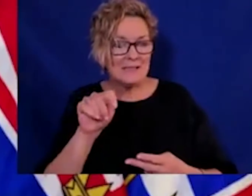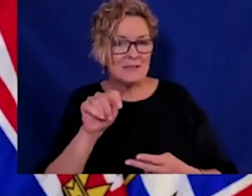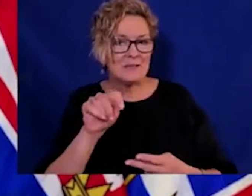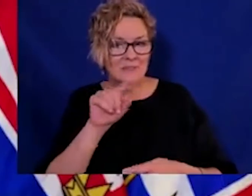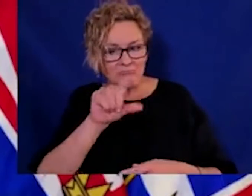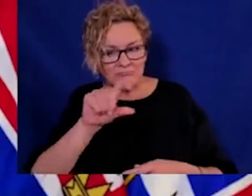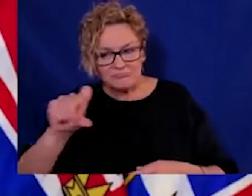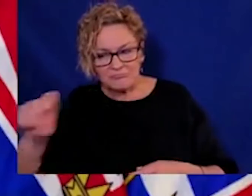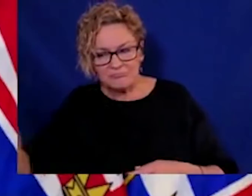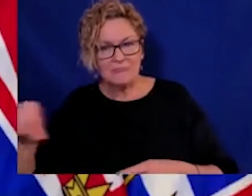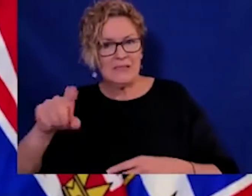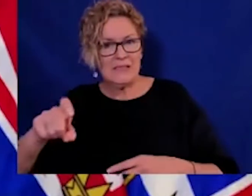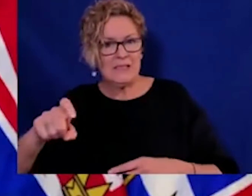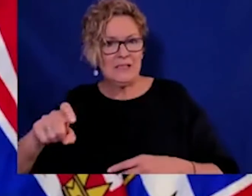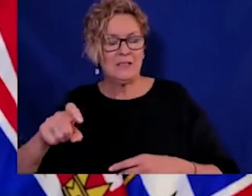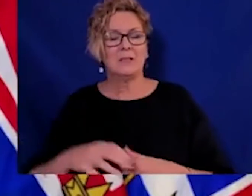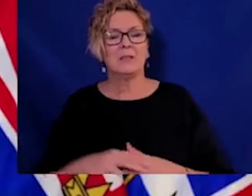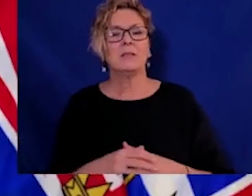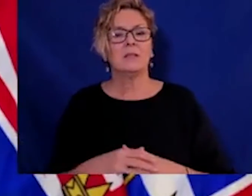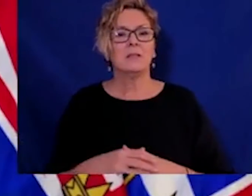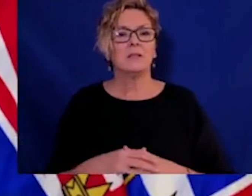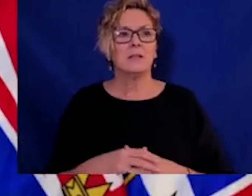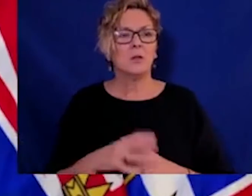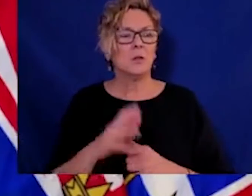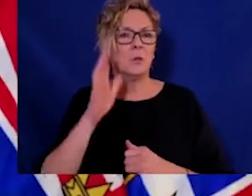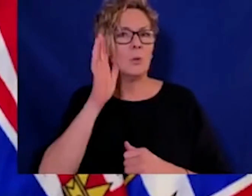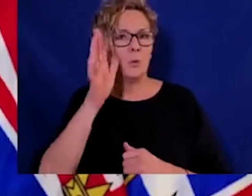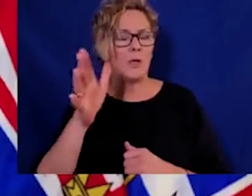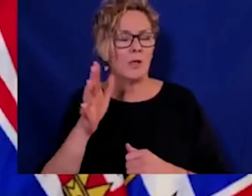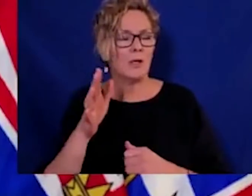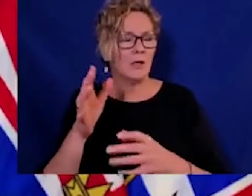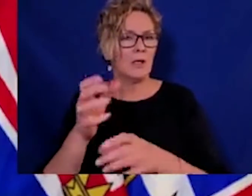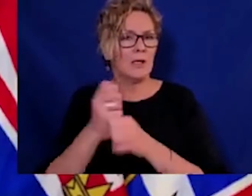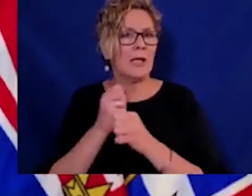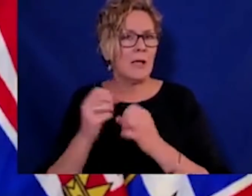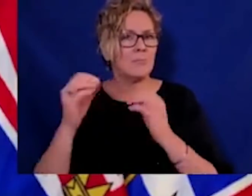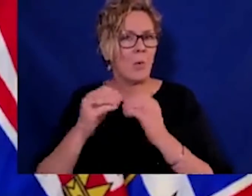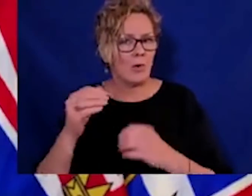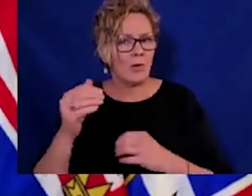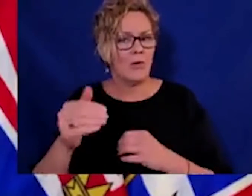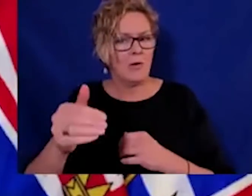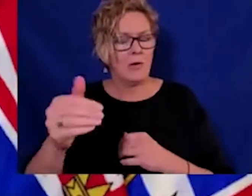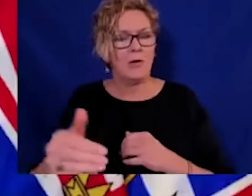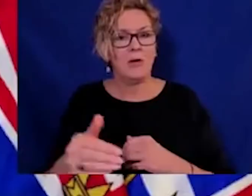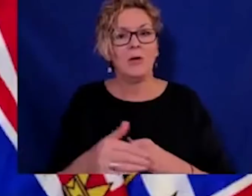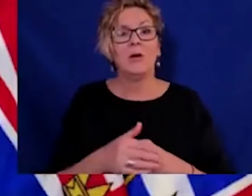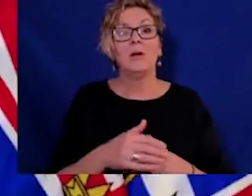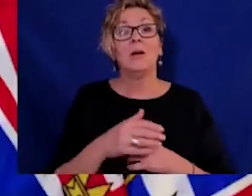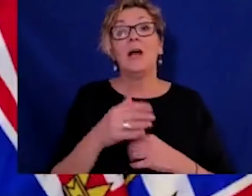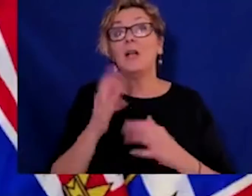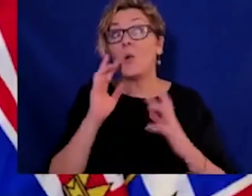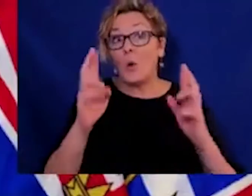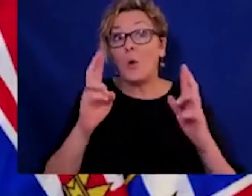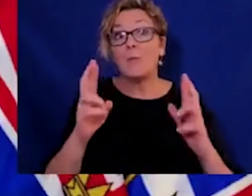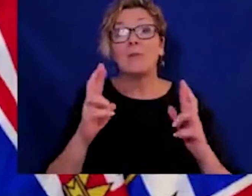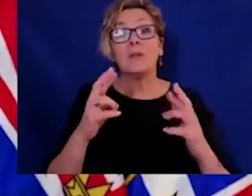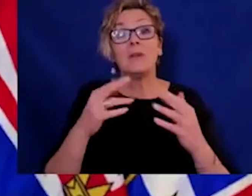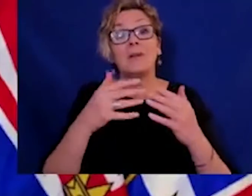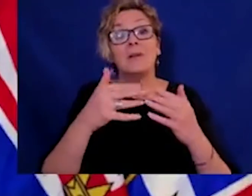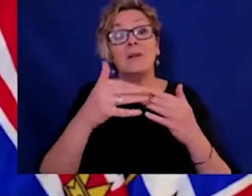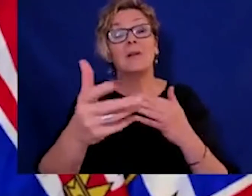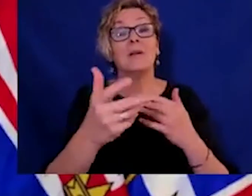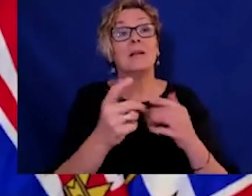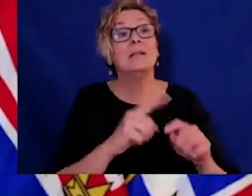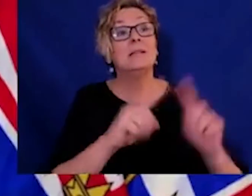across the province to rapidly detect outbreaks. And we are hopeful that more tests that get approved will be more useful